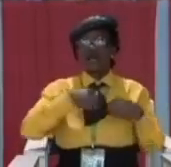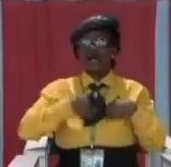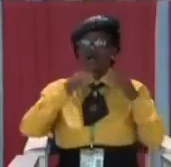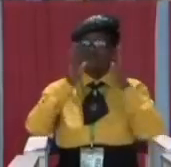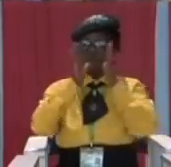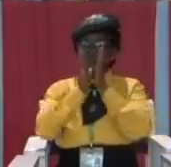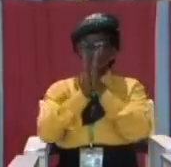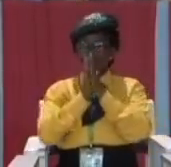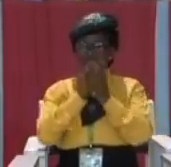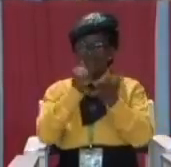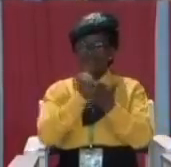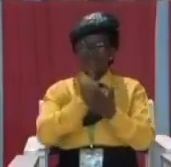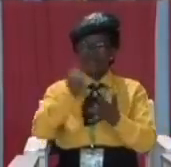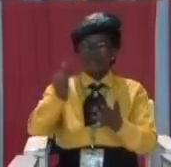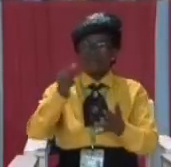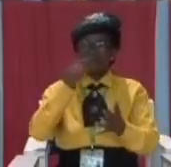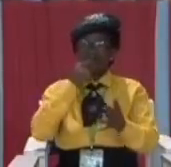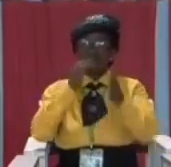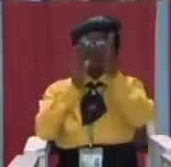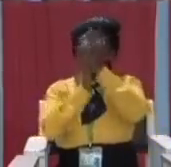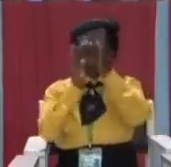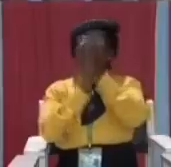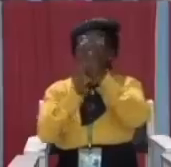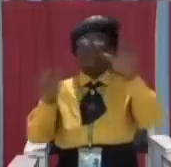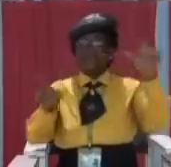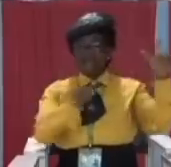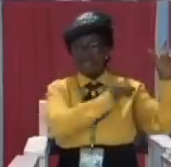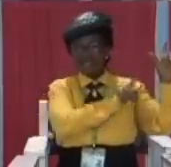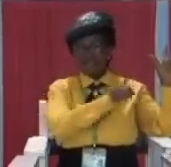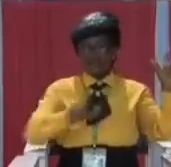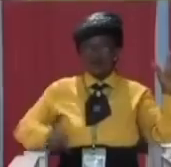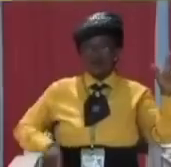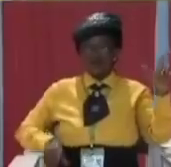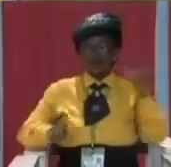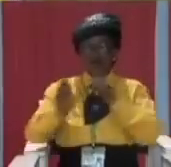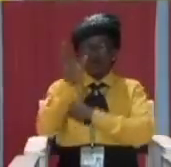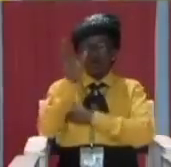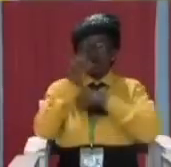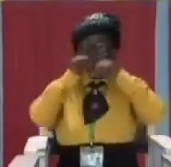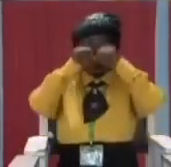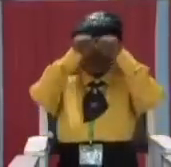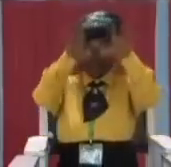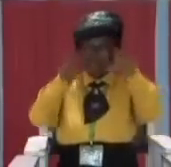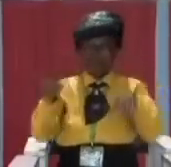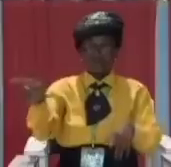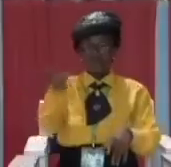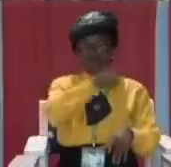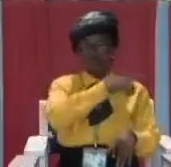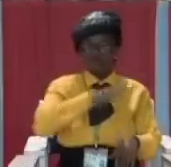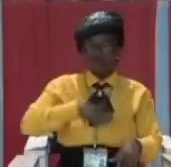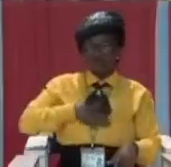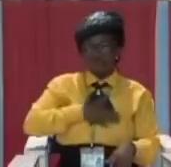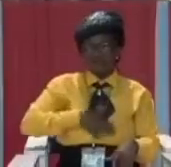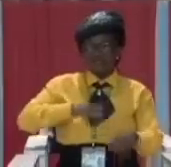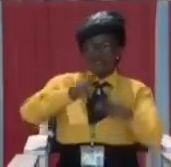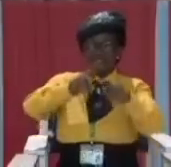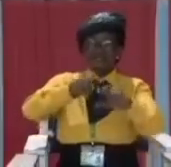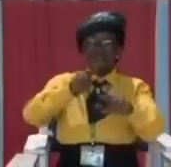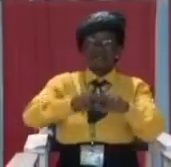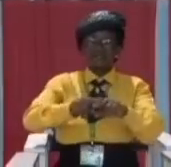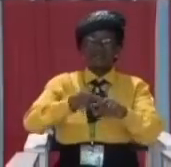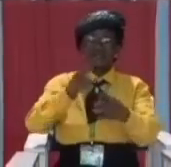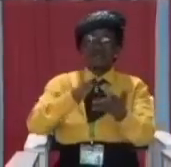Amen. Praise the Lord. And God bless you. You may be seated. The February Holy